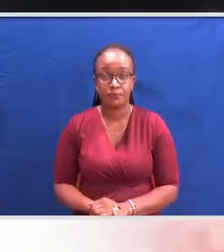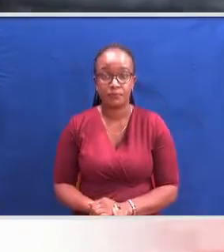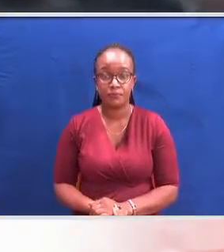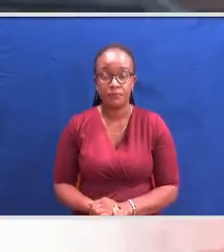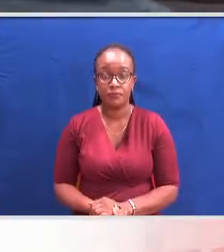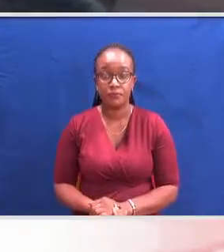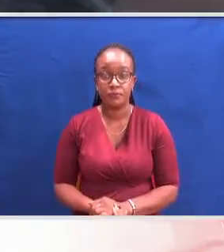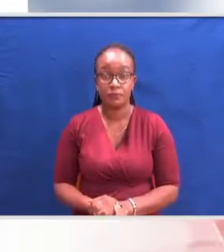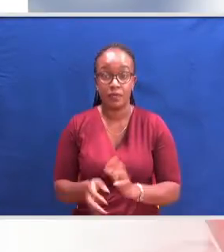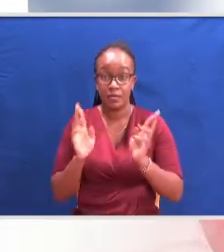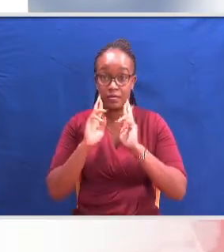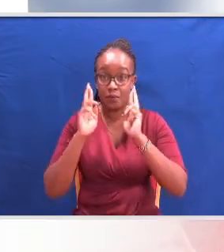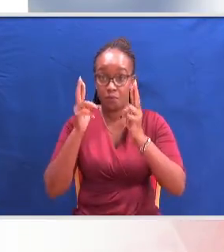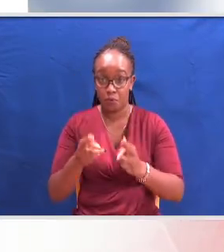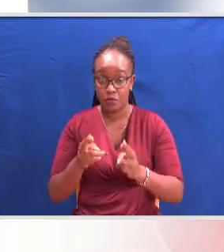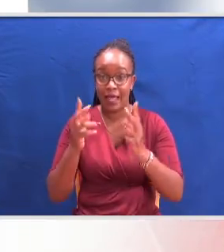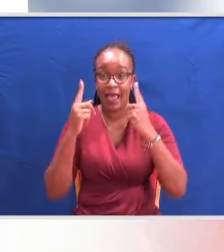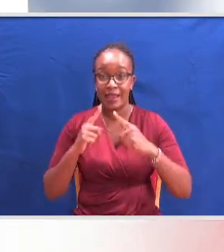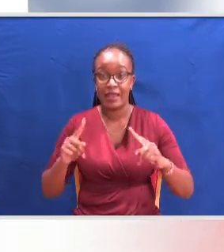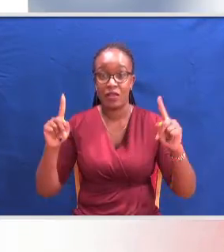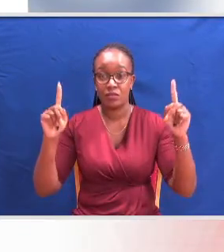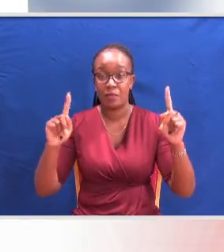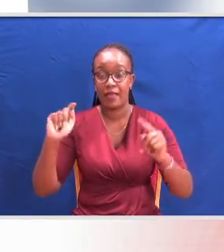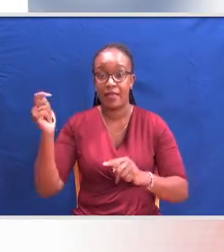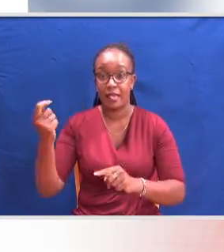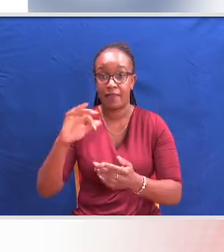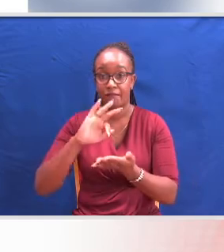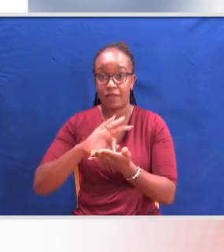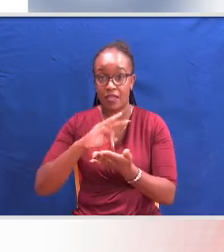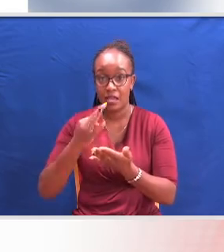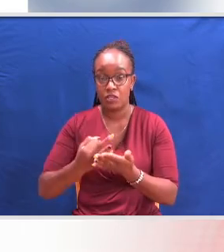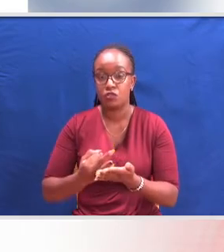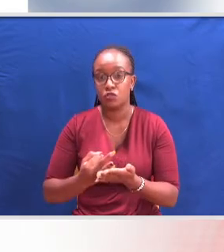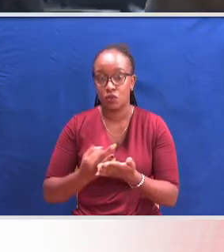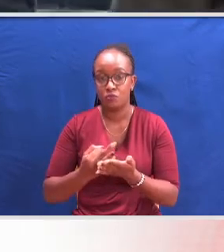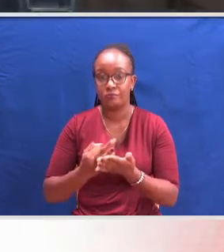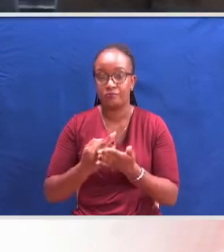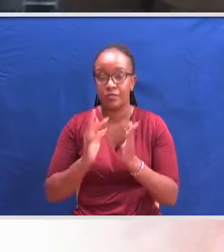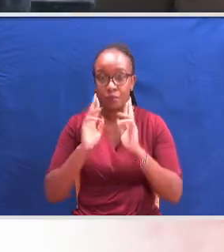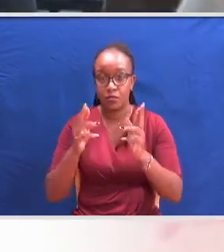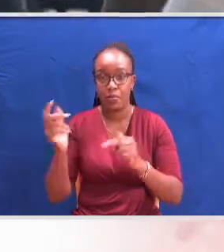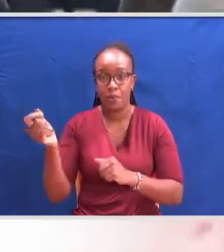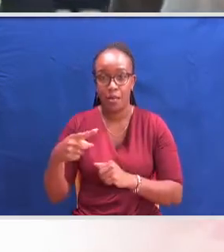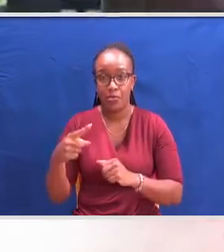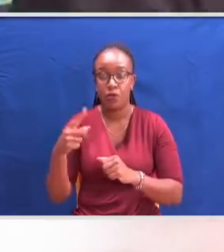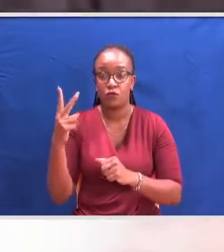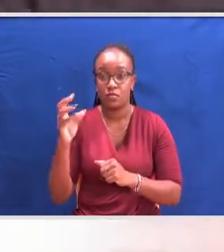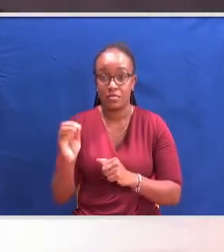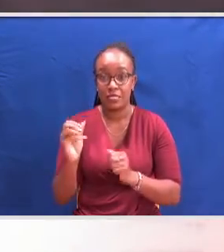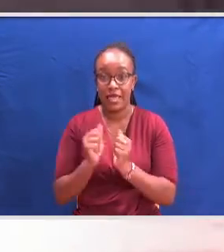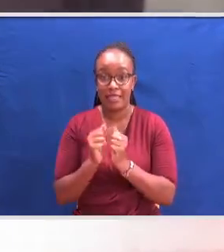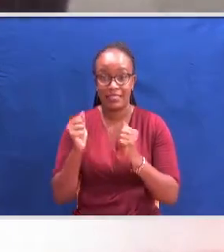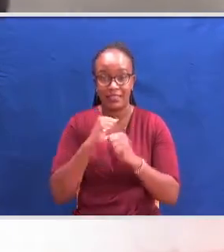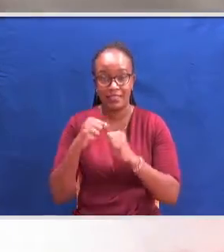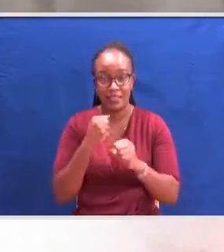According to a report released by Kenya Financial Sector Deepening Program in November 2019, a demand-side survey data shows